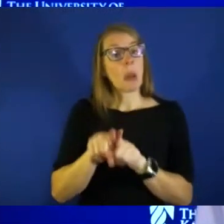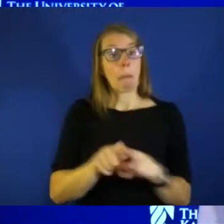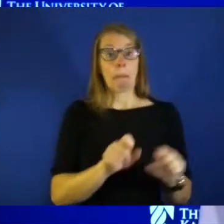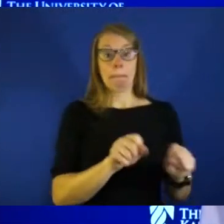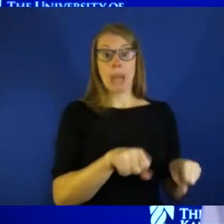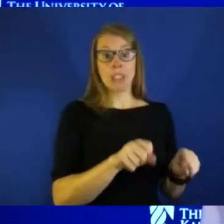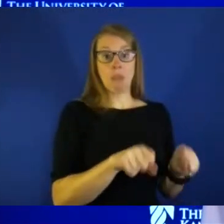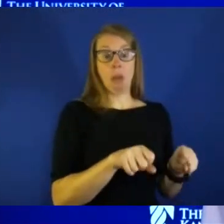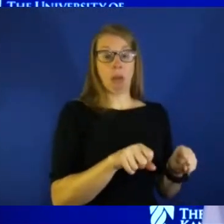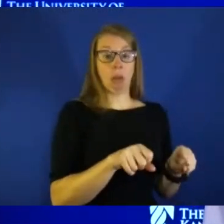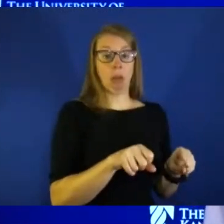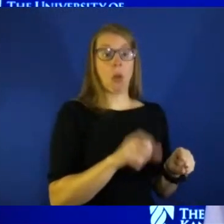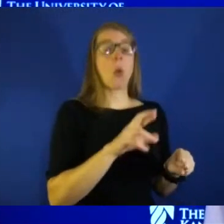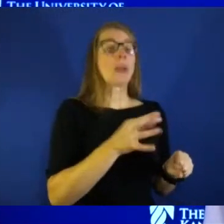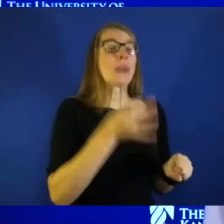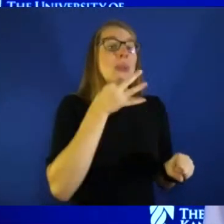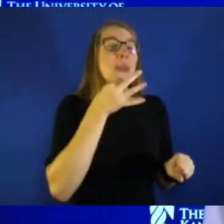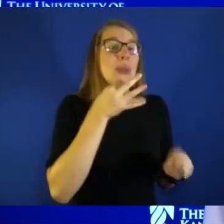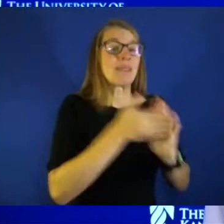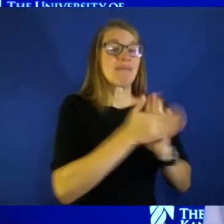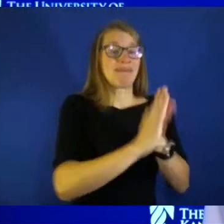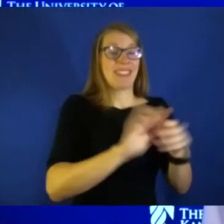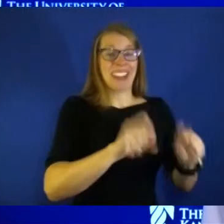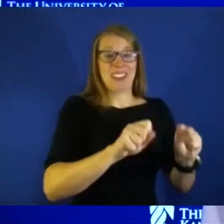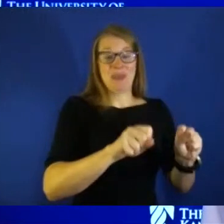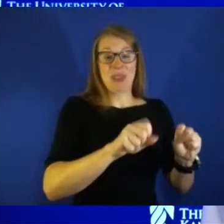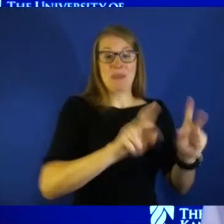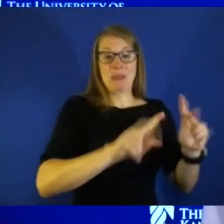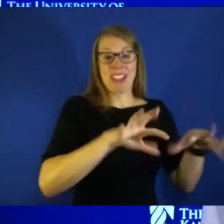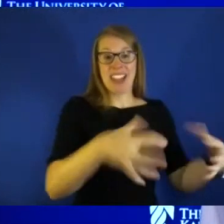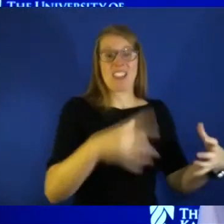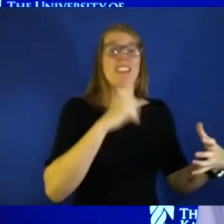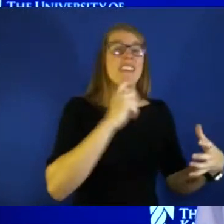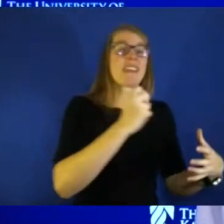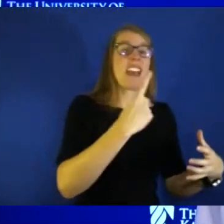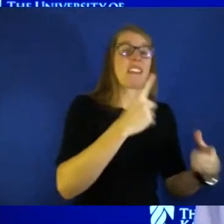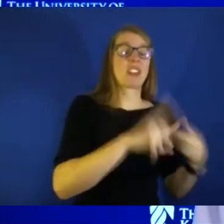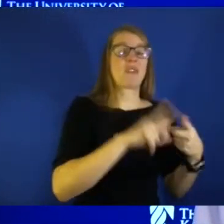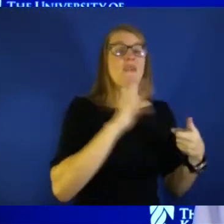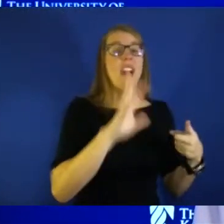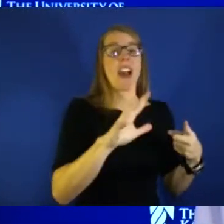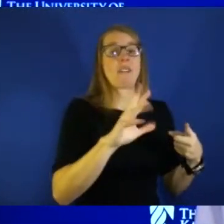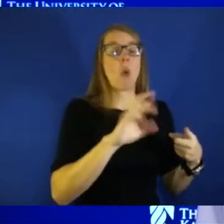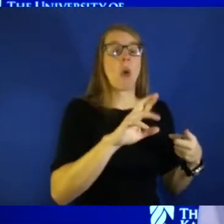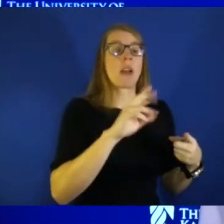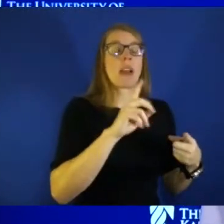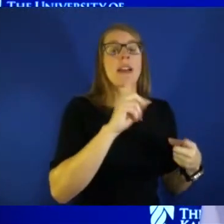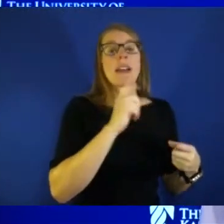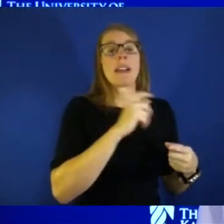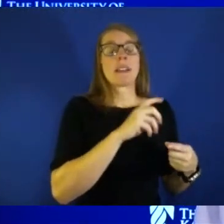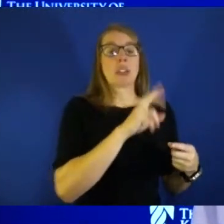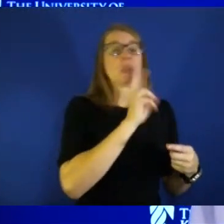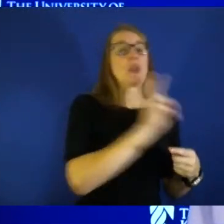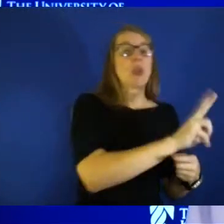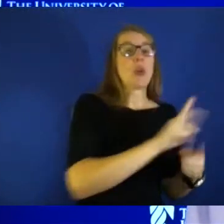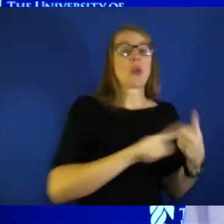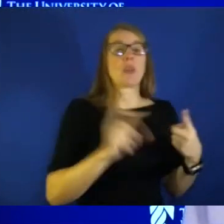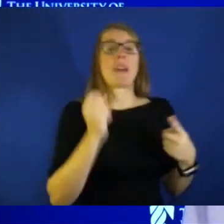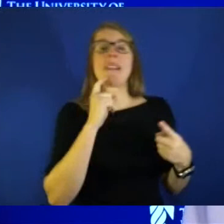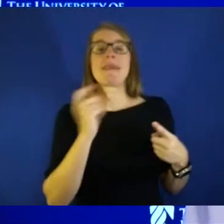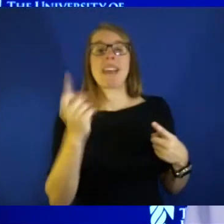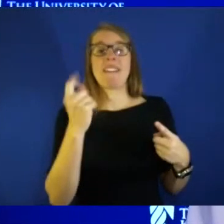or soon to be eligible population of those children 11 to 5 or 11 to 2, again, that's all going to be